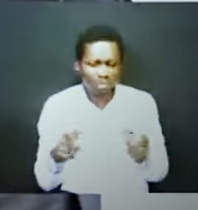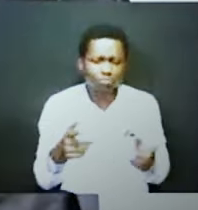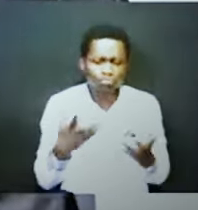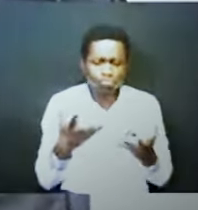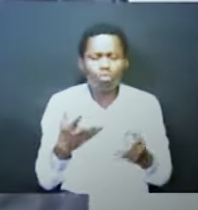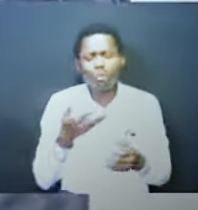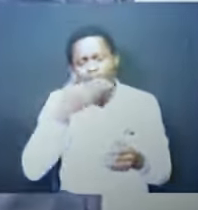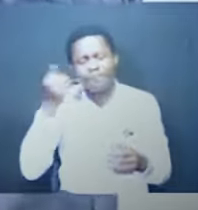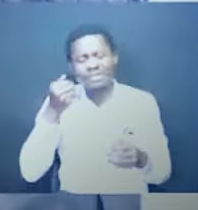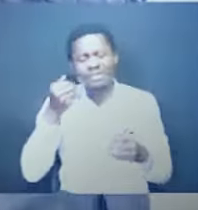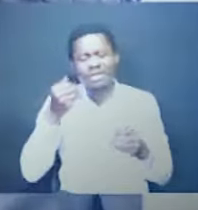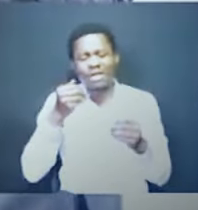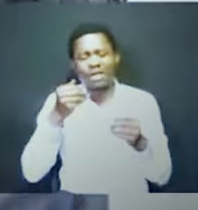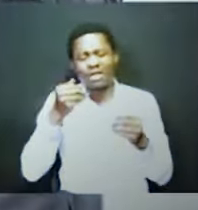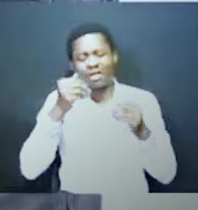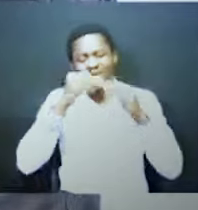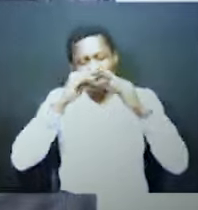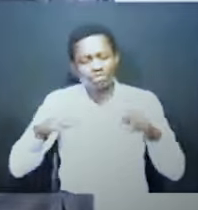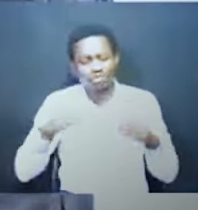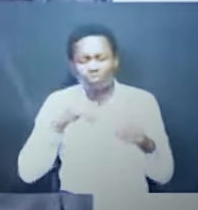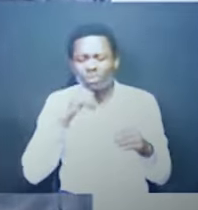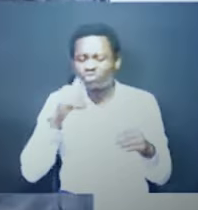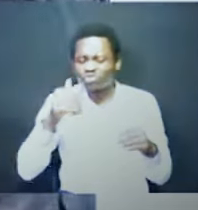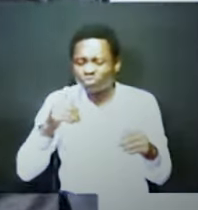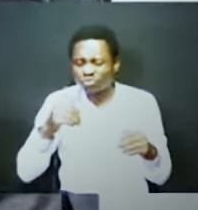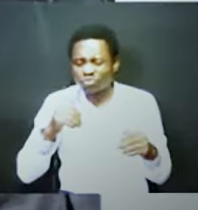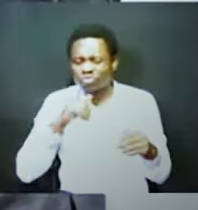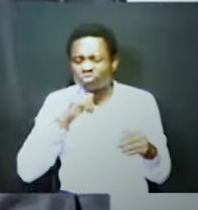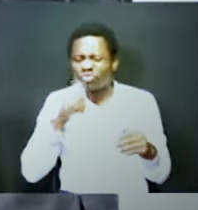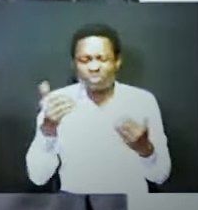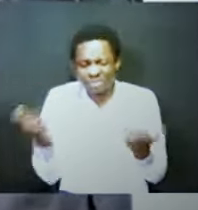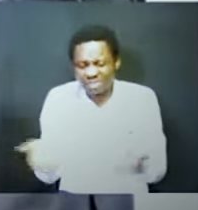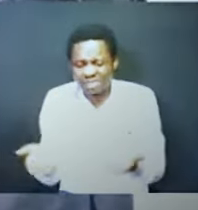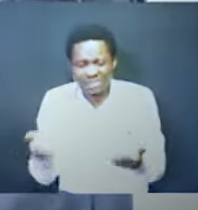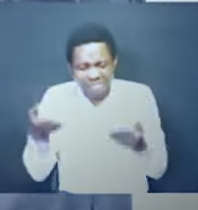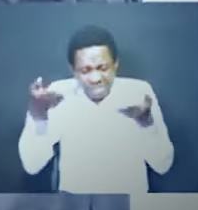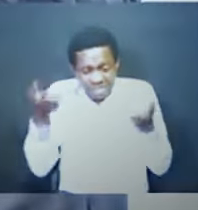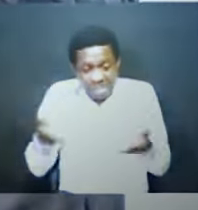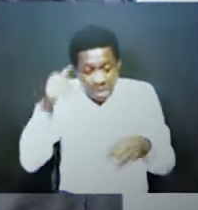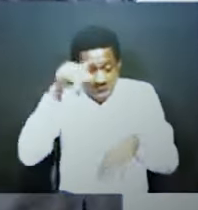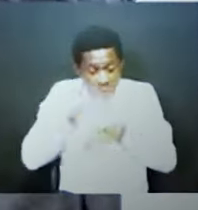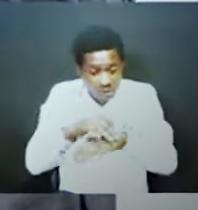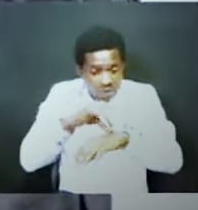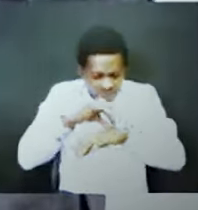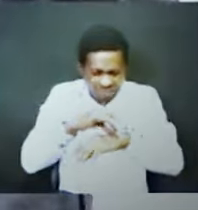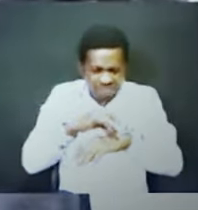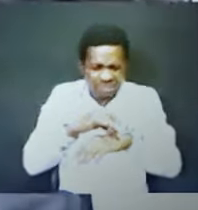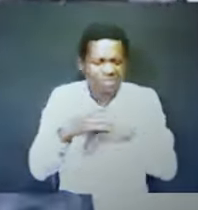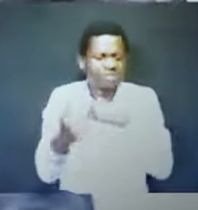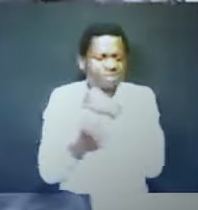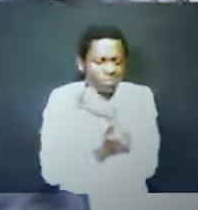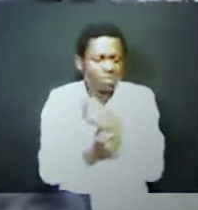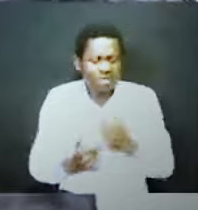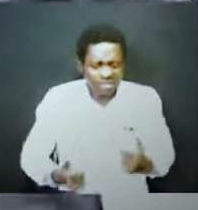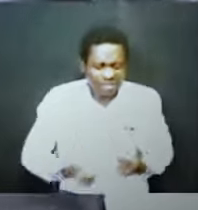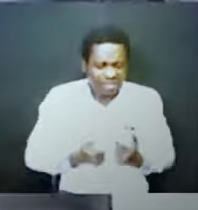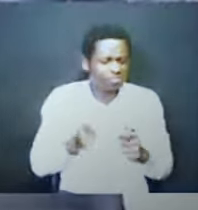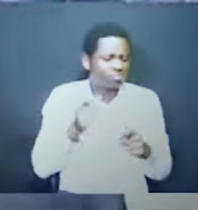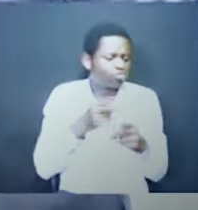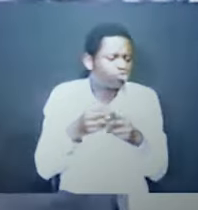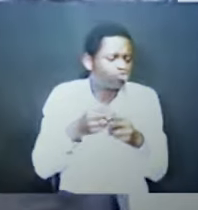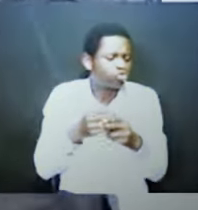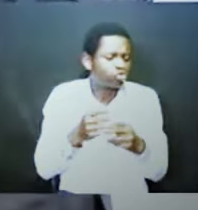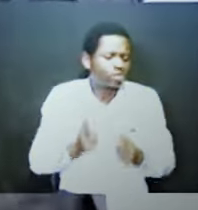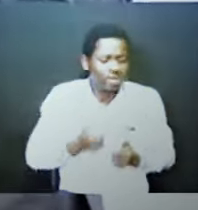here on this part of the universe he lived a temporary life. Chrosam no chire mu say nyese no pompeso onye